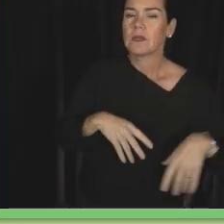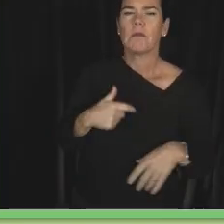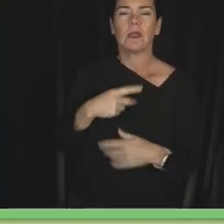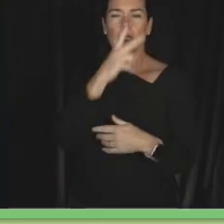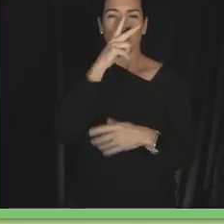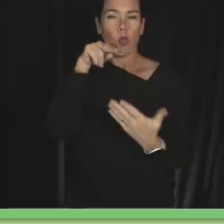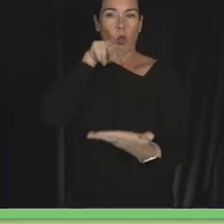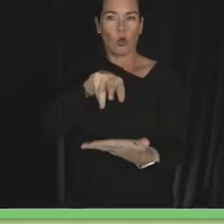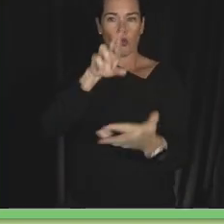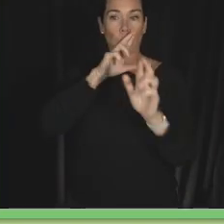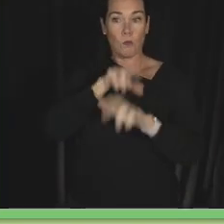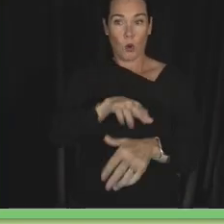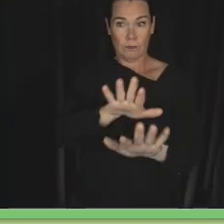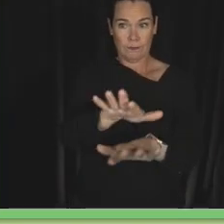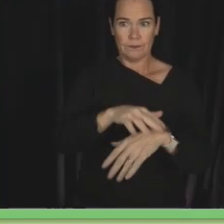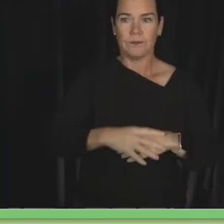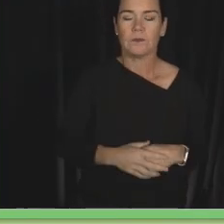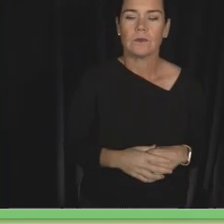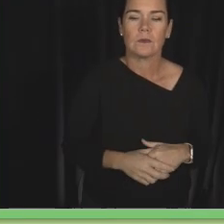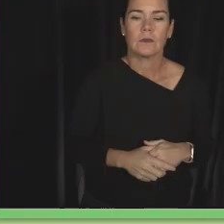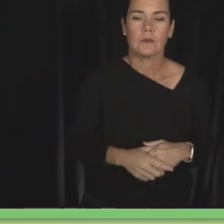says.